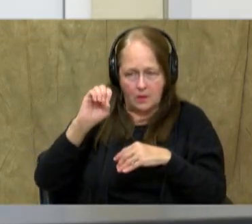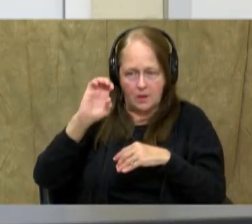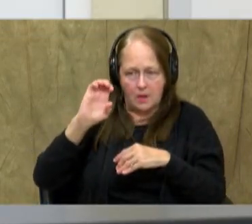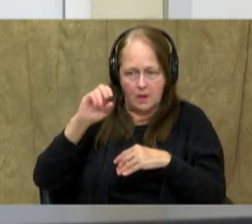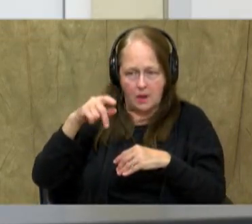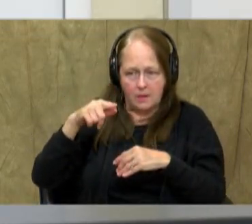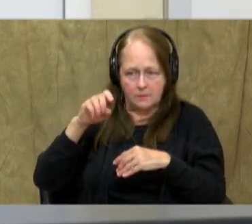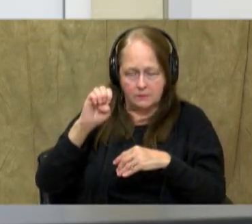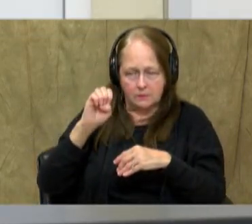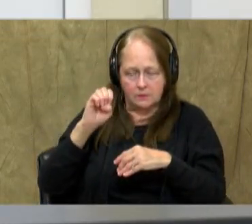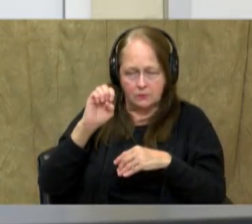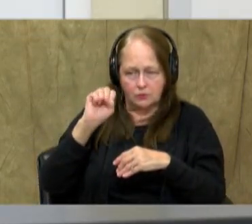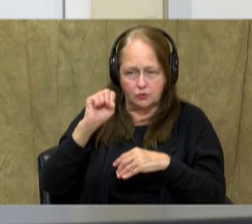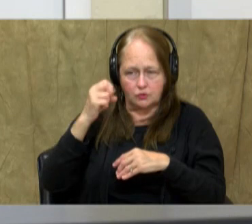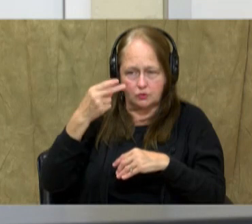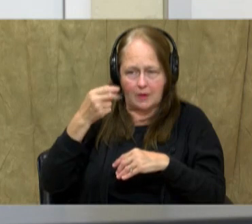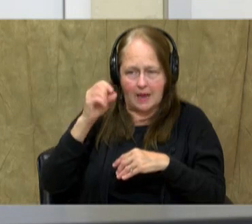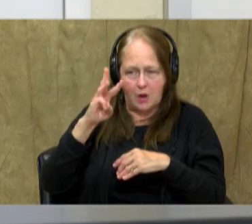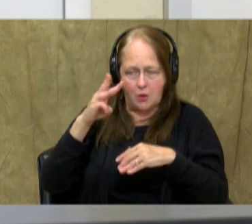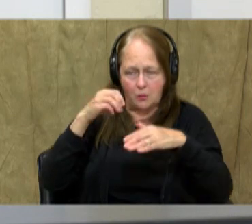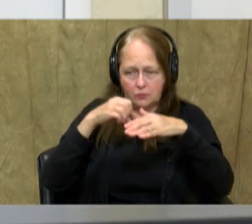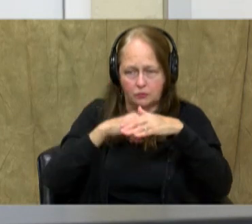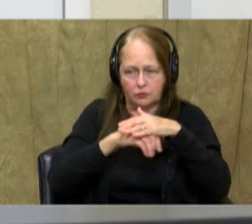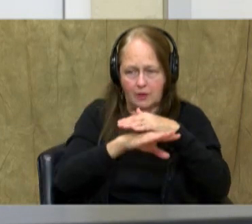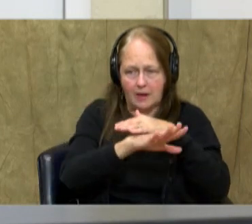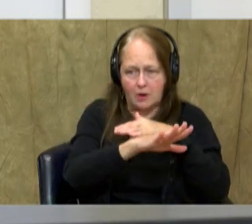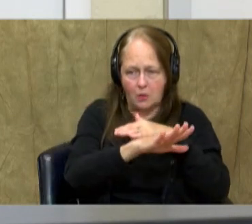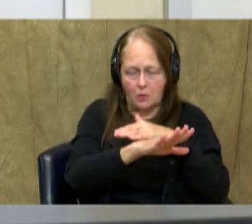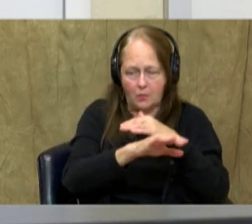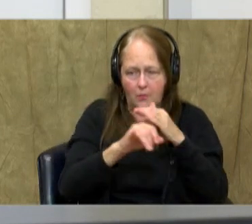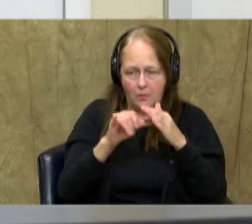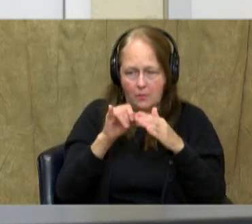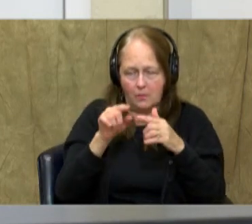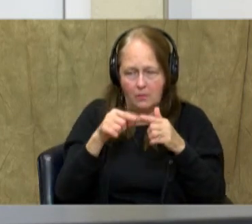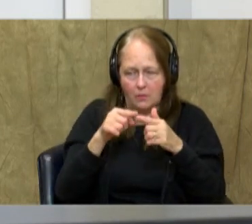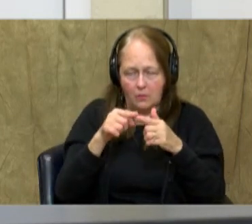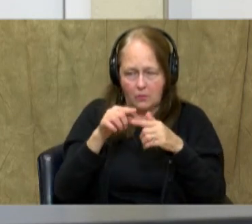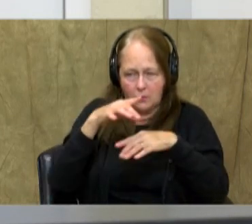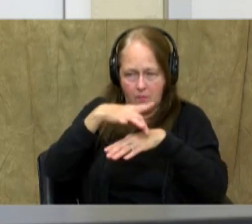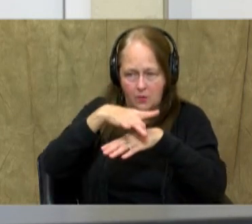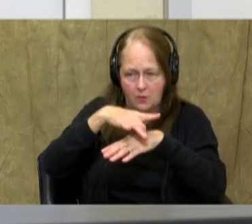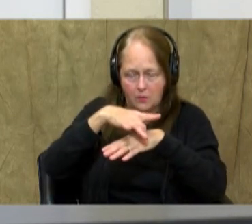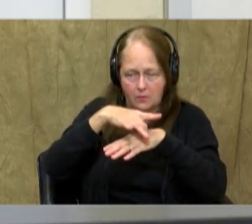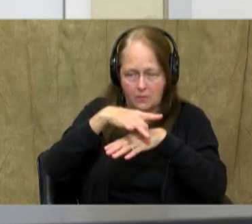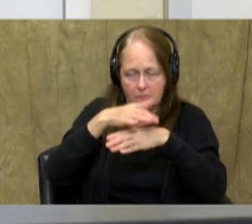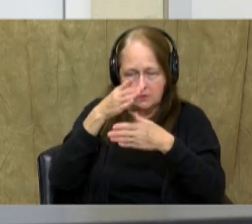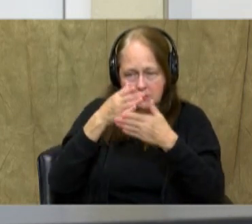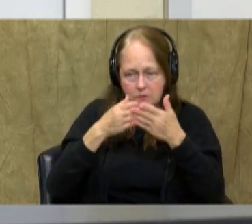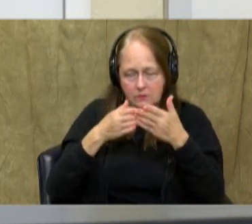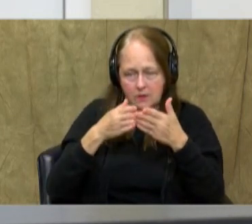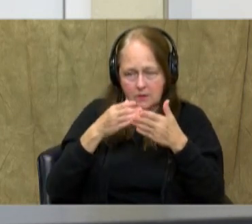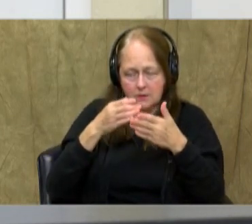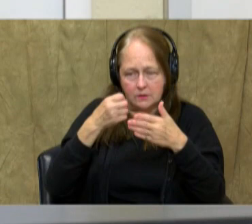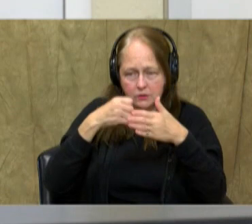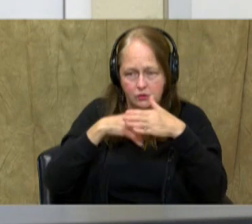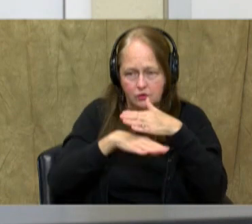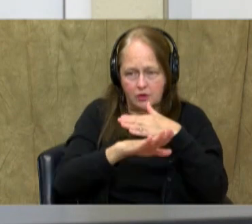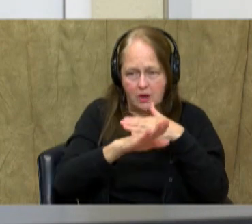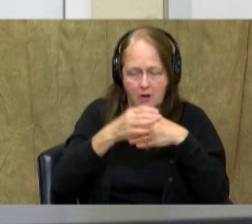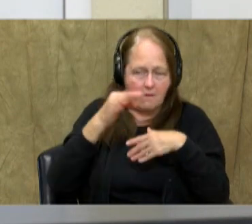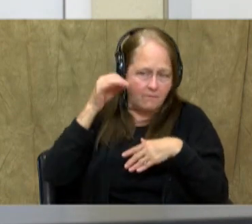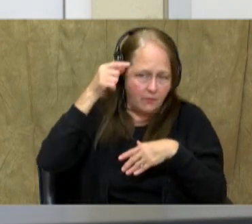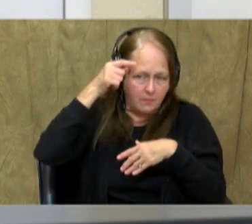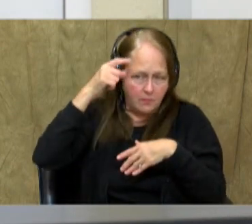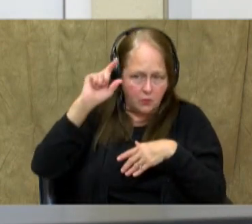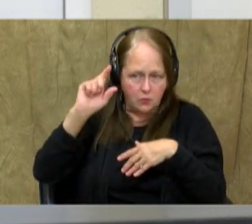Eclipses are about shadows. Sometimes it's the shadow of the earth, sometimes it's the shadow of the